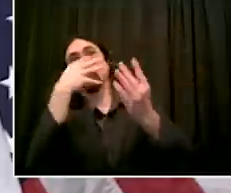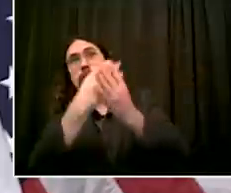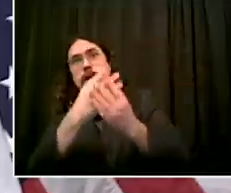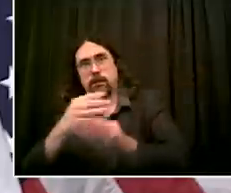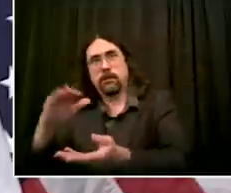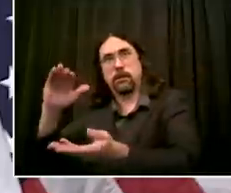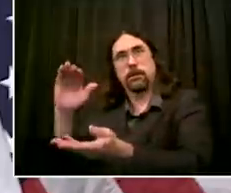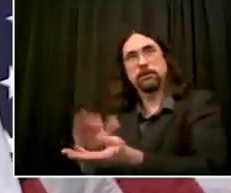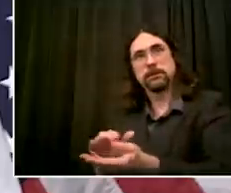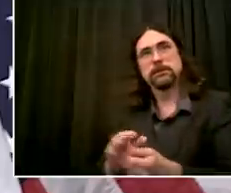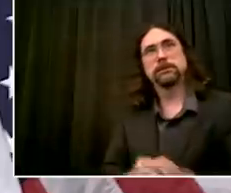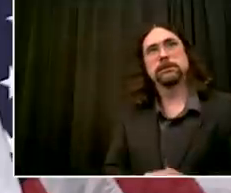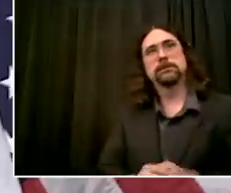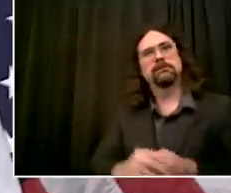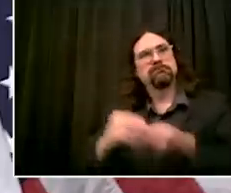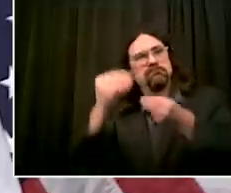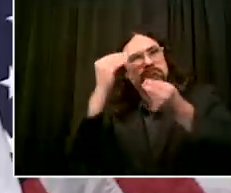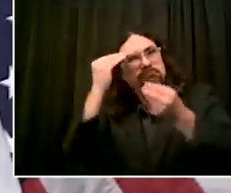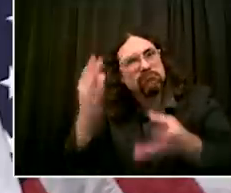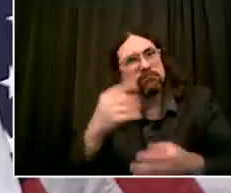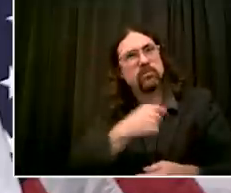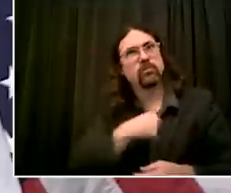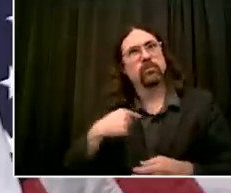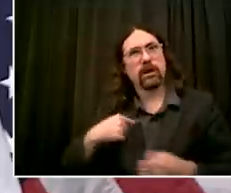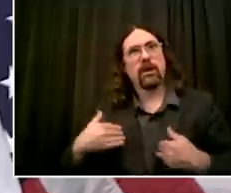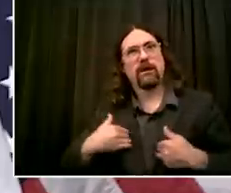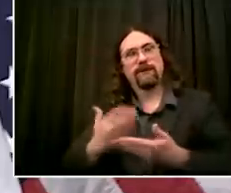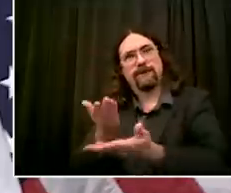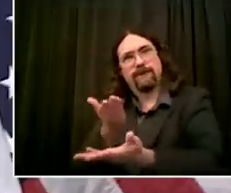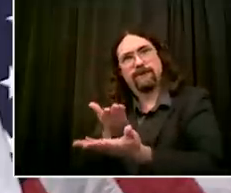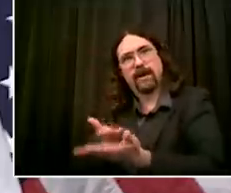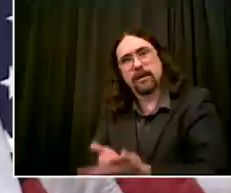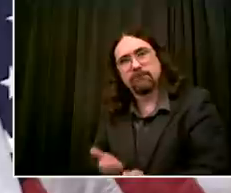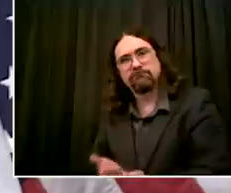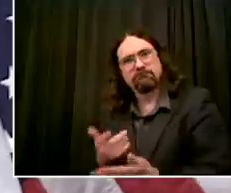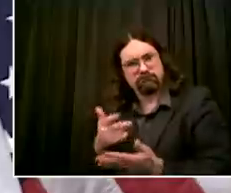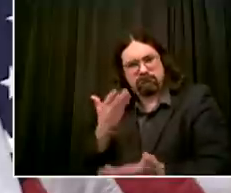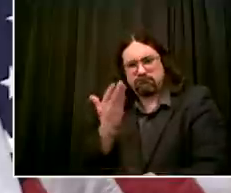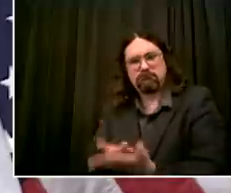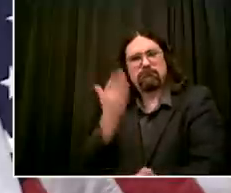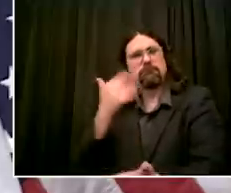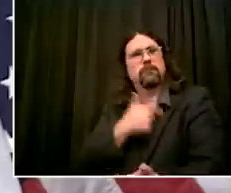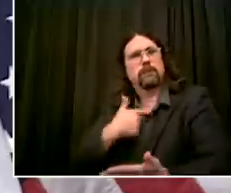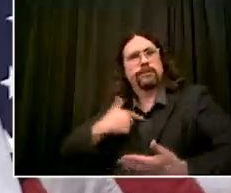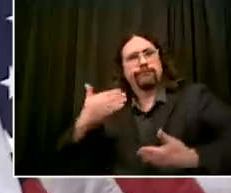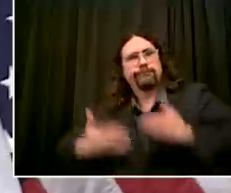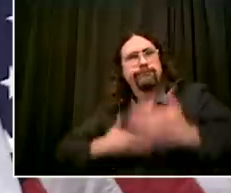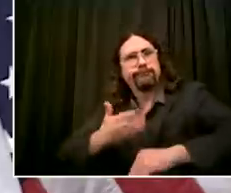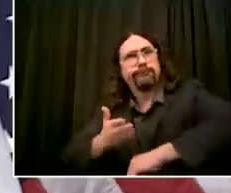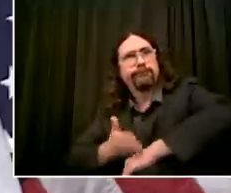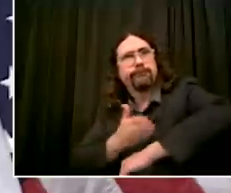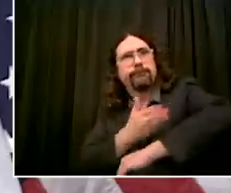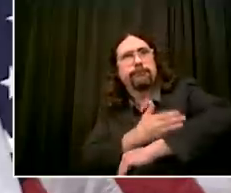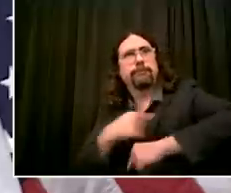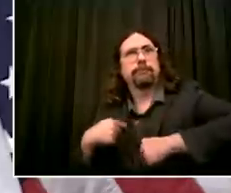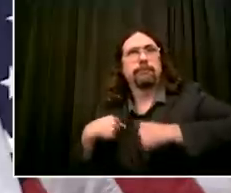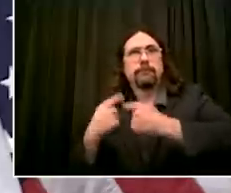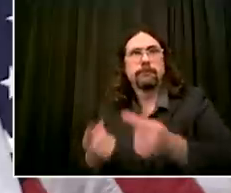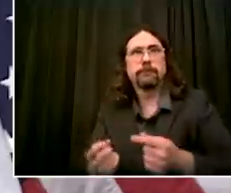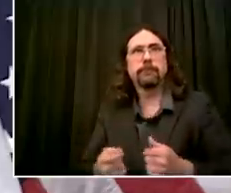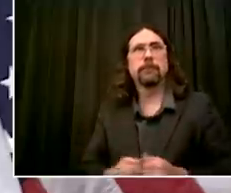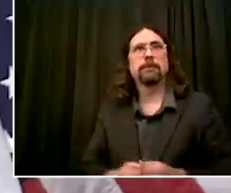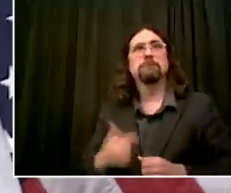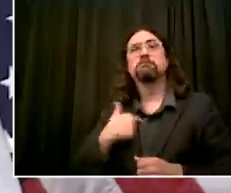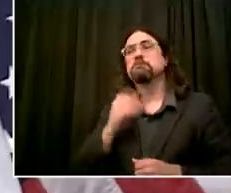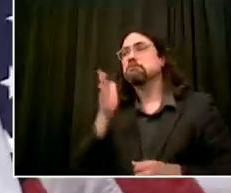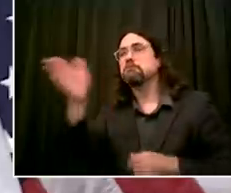and everyday New Yorkers are experiencing it. And when I go into neighborhoods, people talk about it. They talk about it. I've had young people come up to me and say what it is like to no longer be